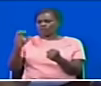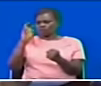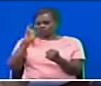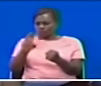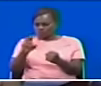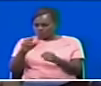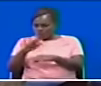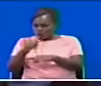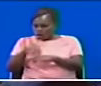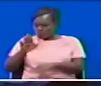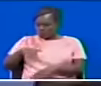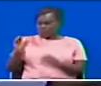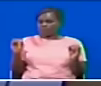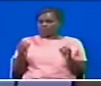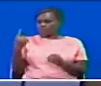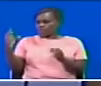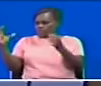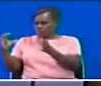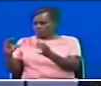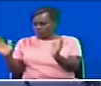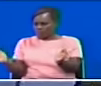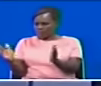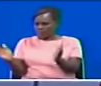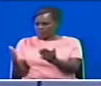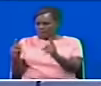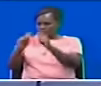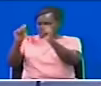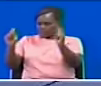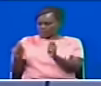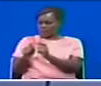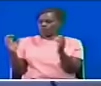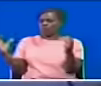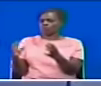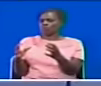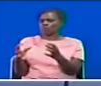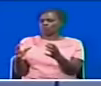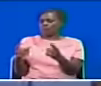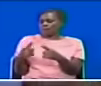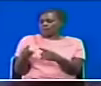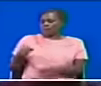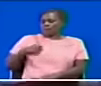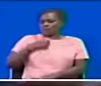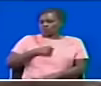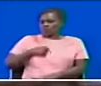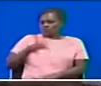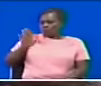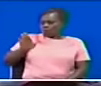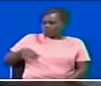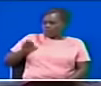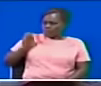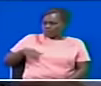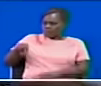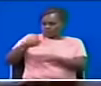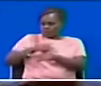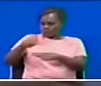women, okay? Each side was mobilizing its ethnic women. Unfortunately, the women at the